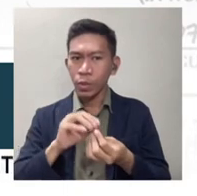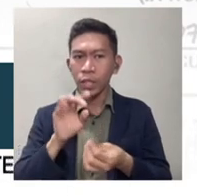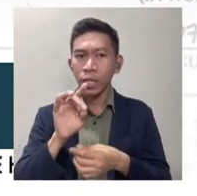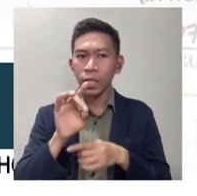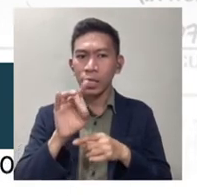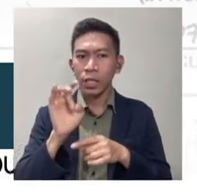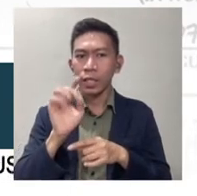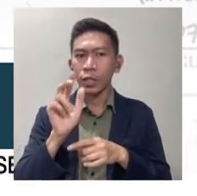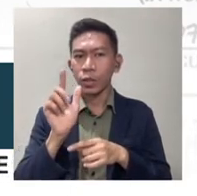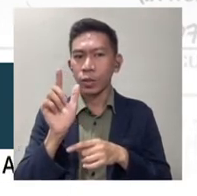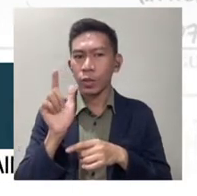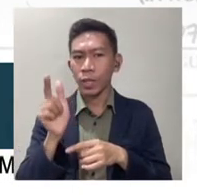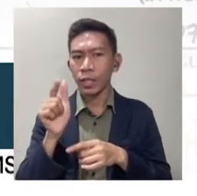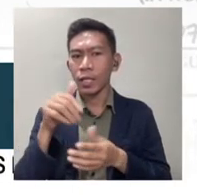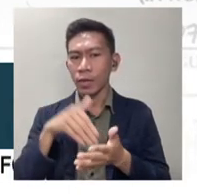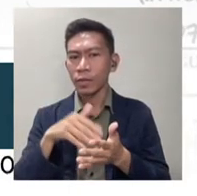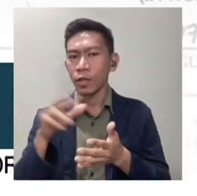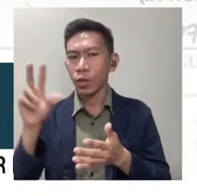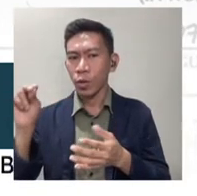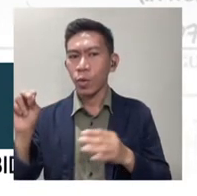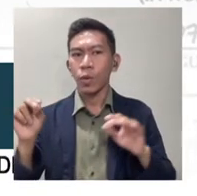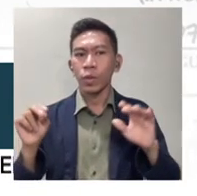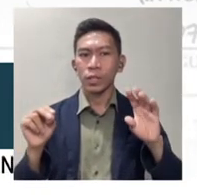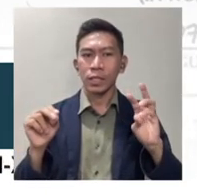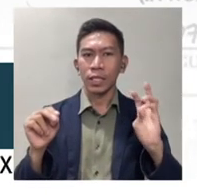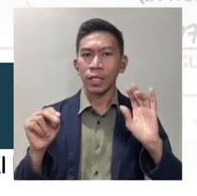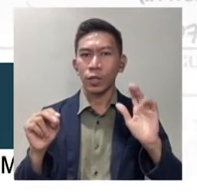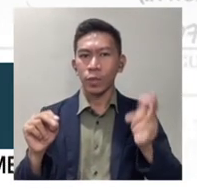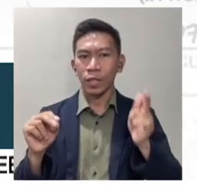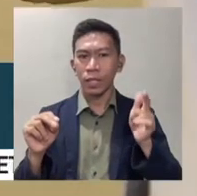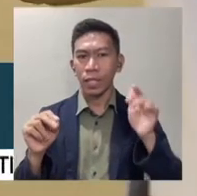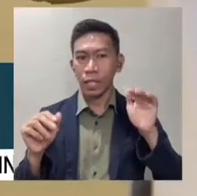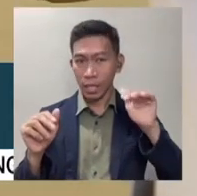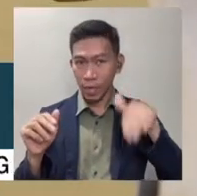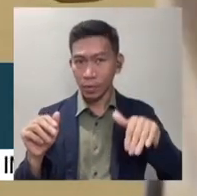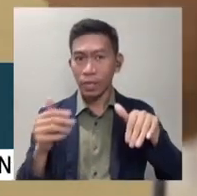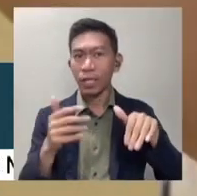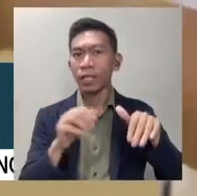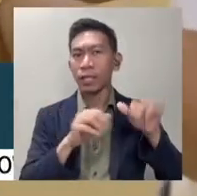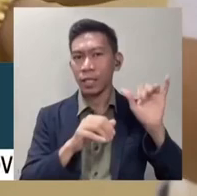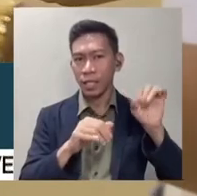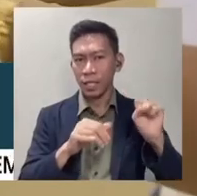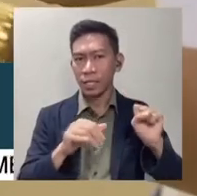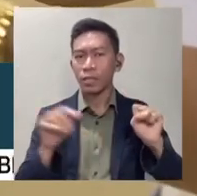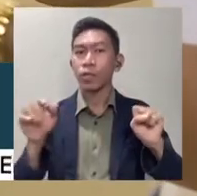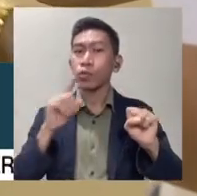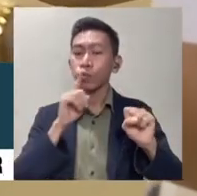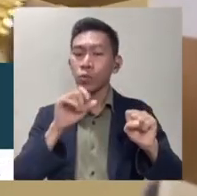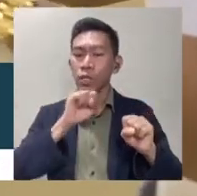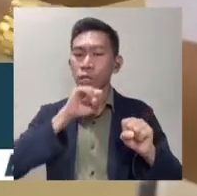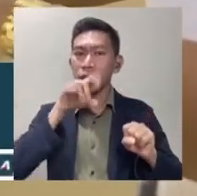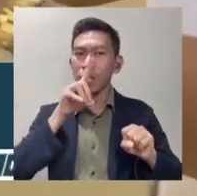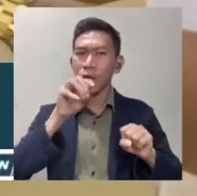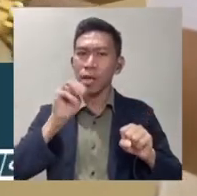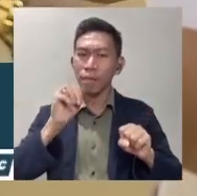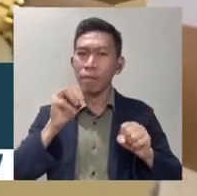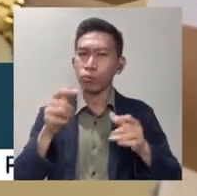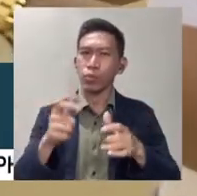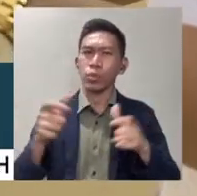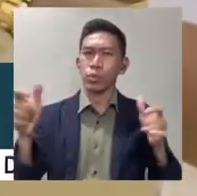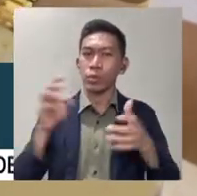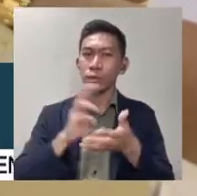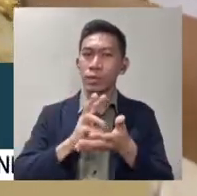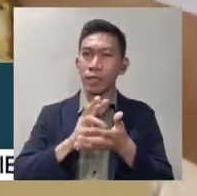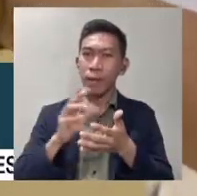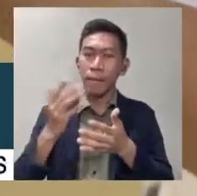while 620,000 voted yes. San Jose del Monte is the largest city in Bulacan and had met the minimum requirements to be